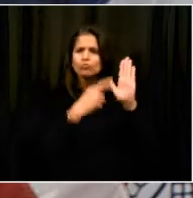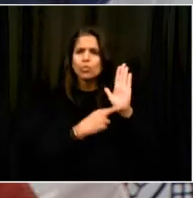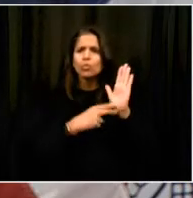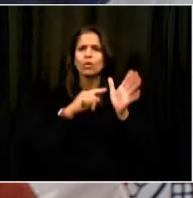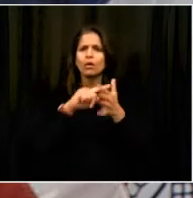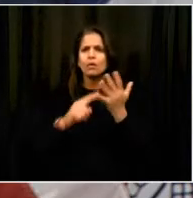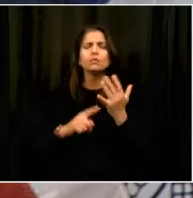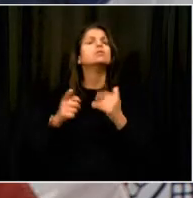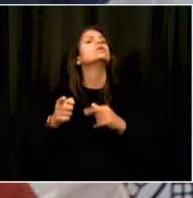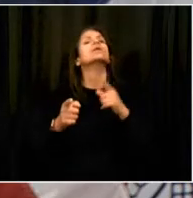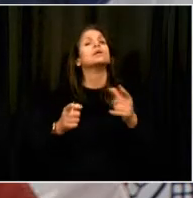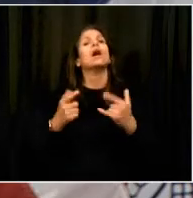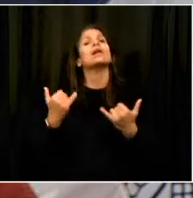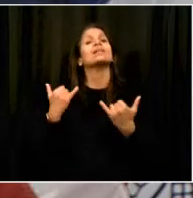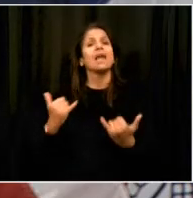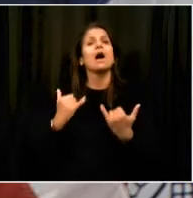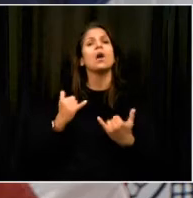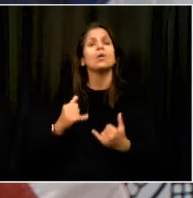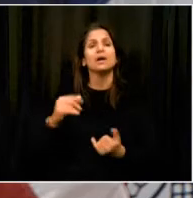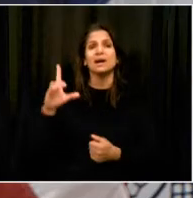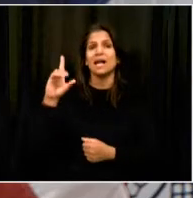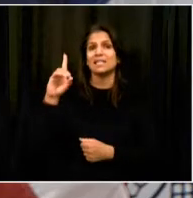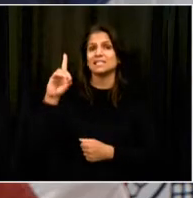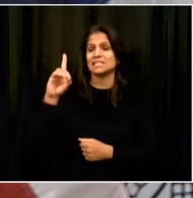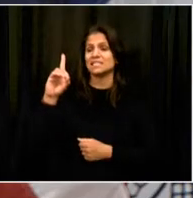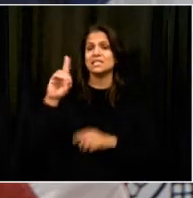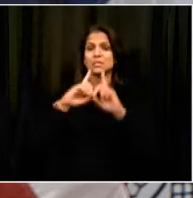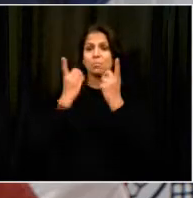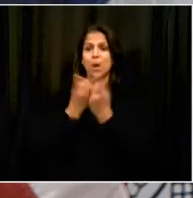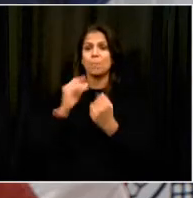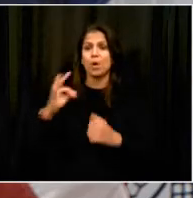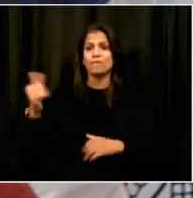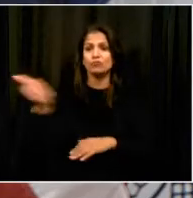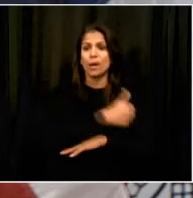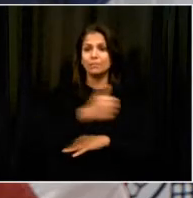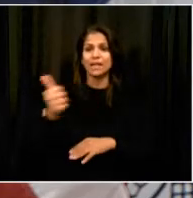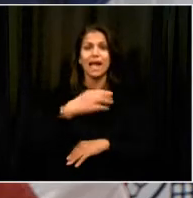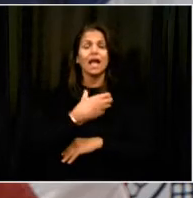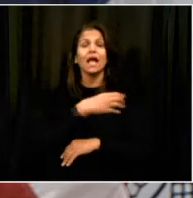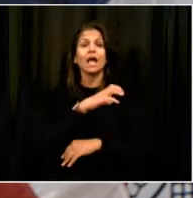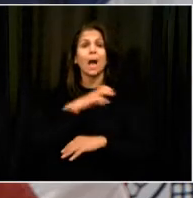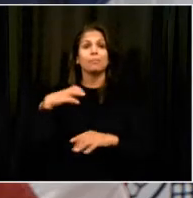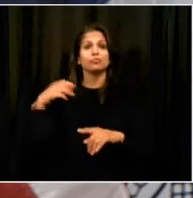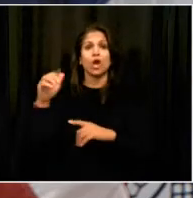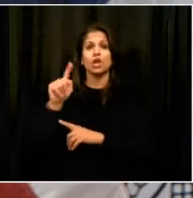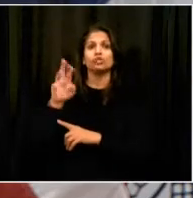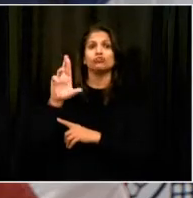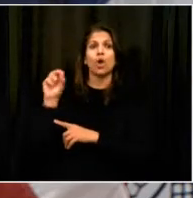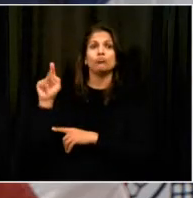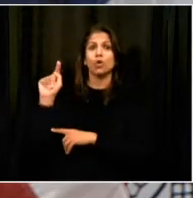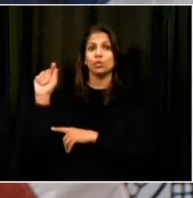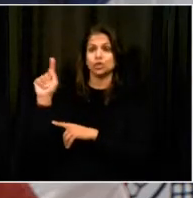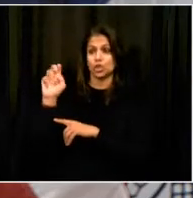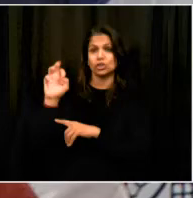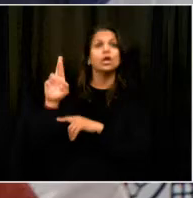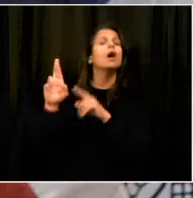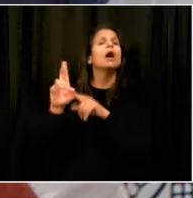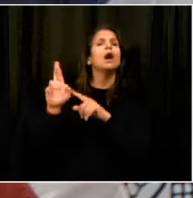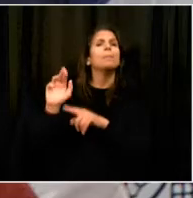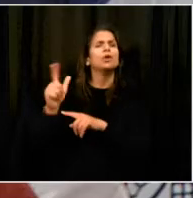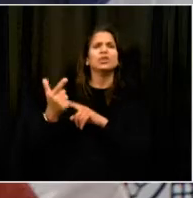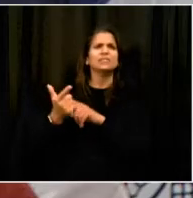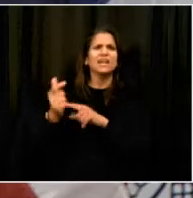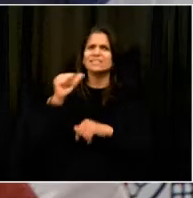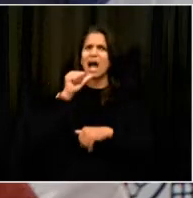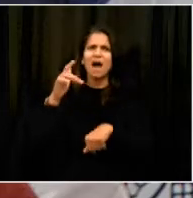commissioner for nearly 7 years. Is there a reason she's not available for interviews? Was that your decision or her decision? Jake, lots of stuff you're putting